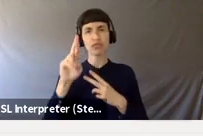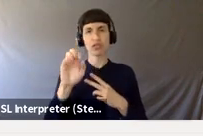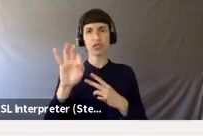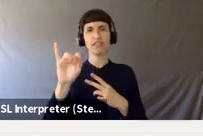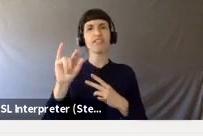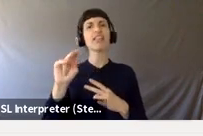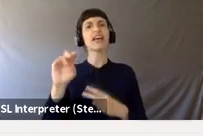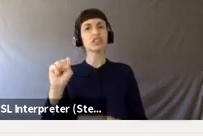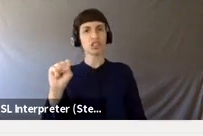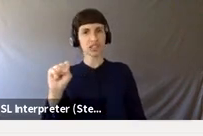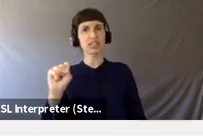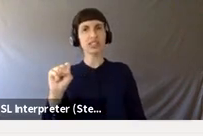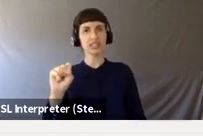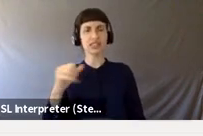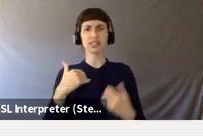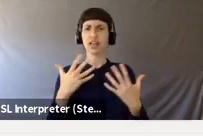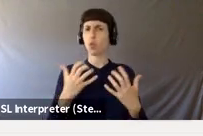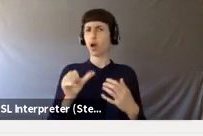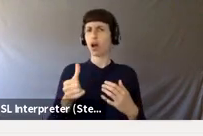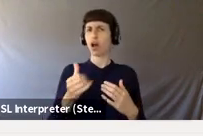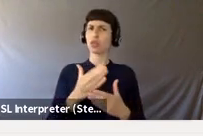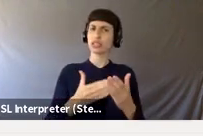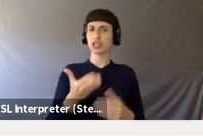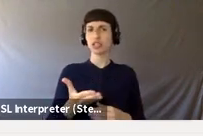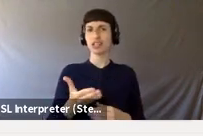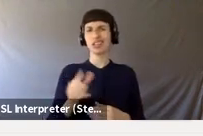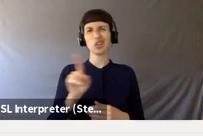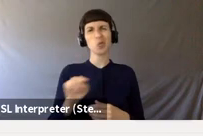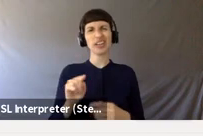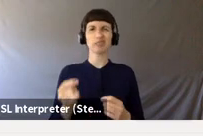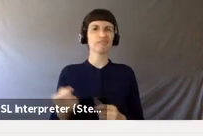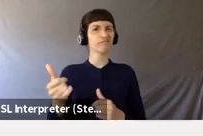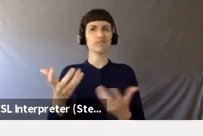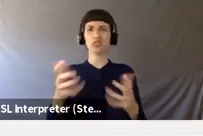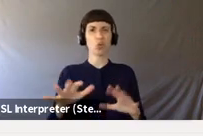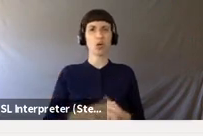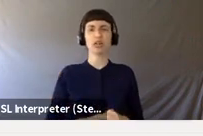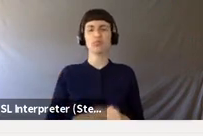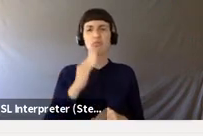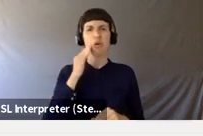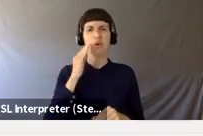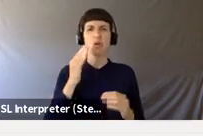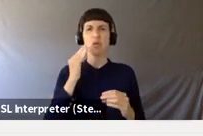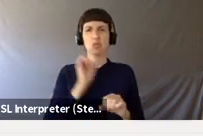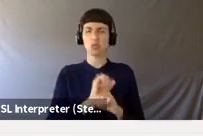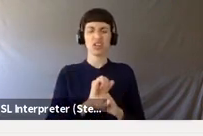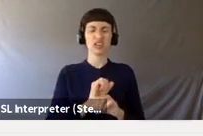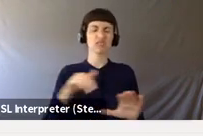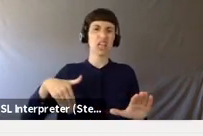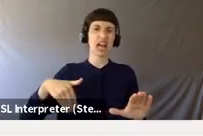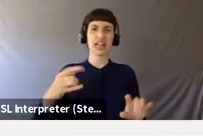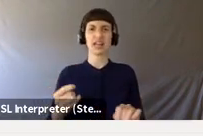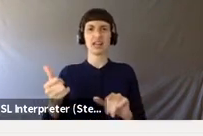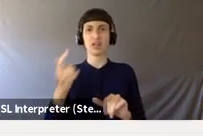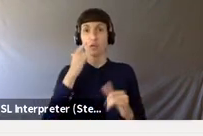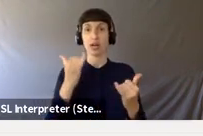there. I think that's probably it for now. Maybe I don't want quizzes in there. I don't want homework. Not yet. This is all I want